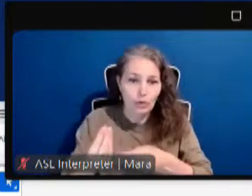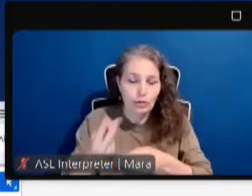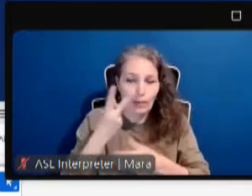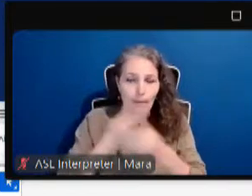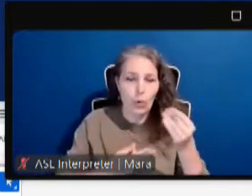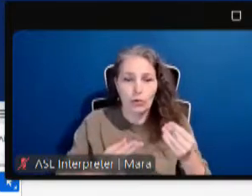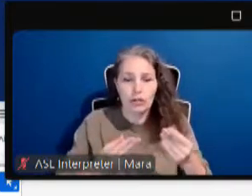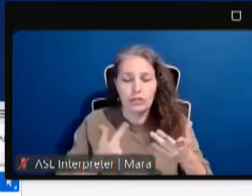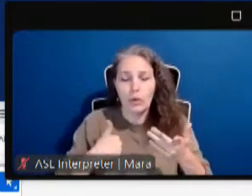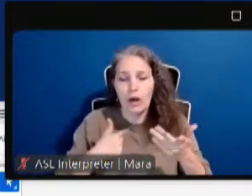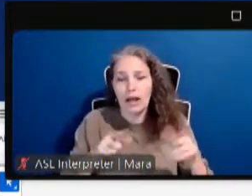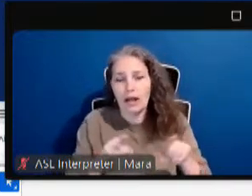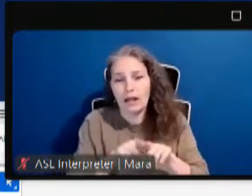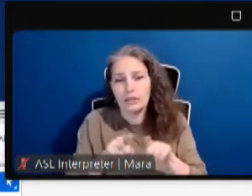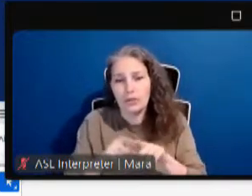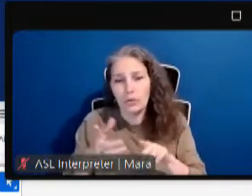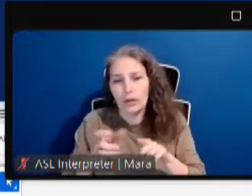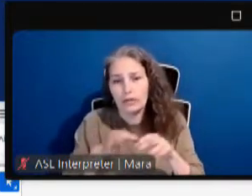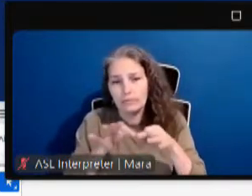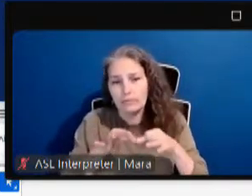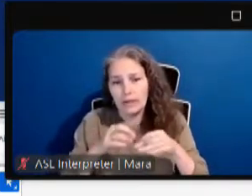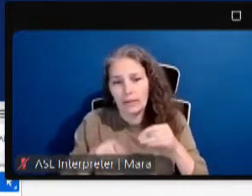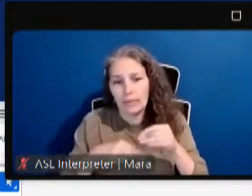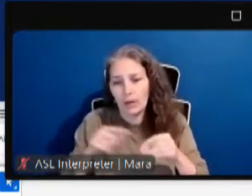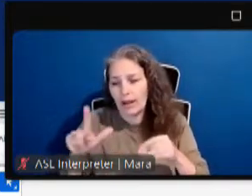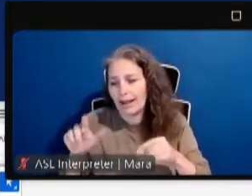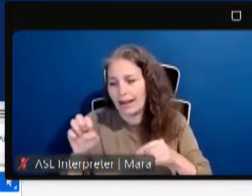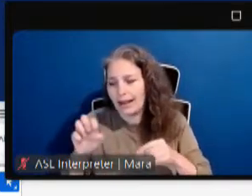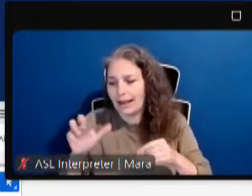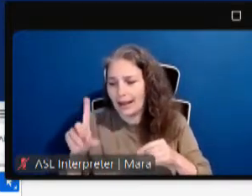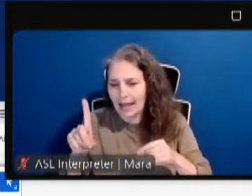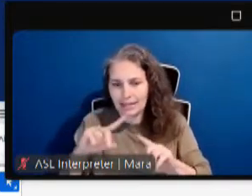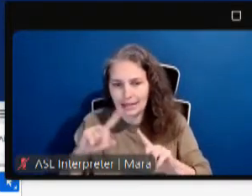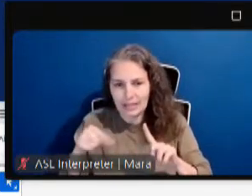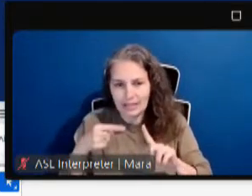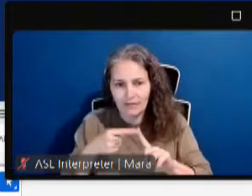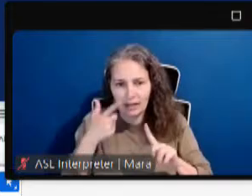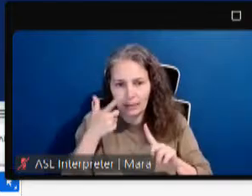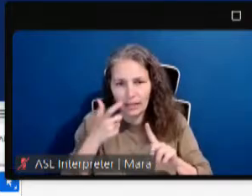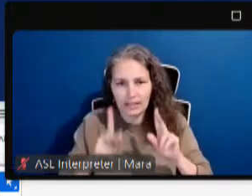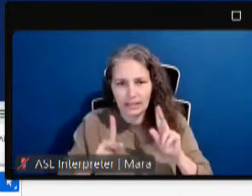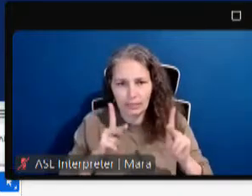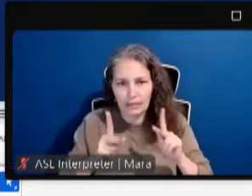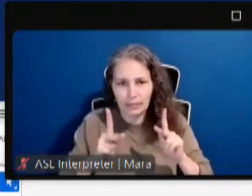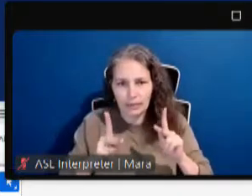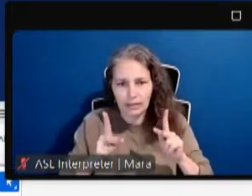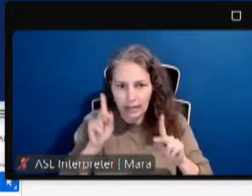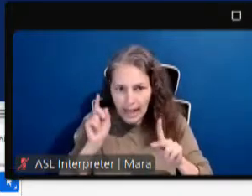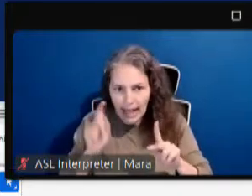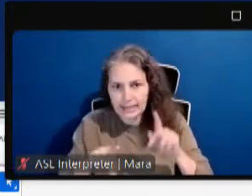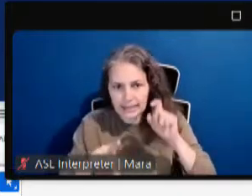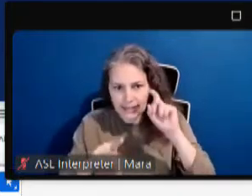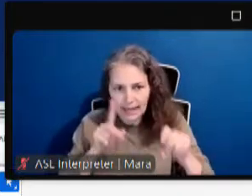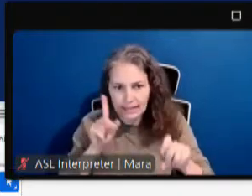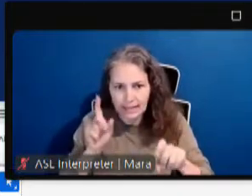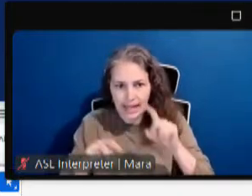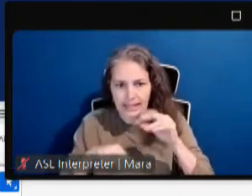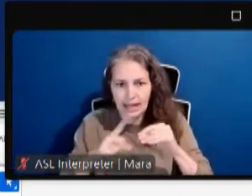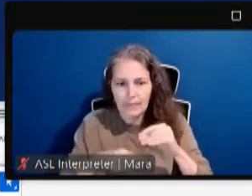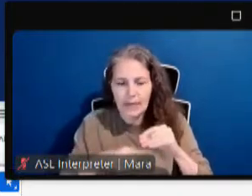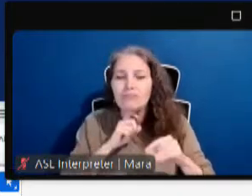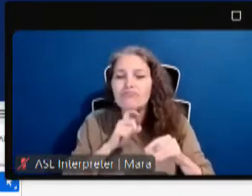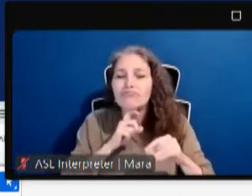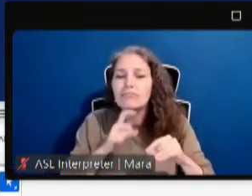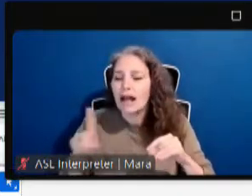just a second to talk specifically about lead, because we continue to get numerous questions related to this.